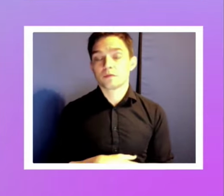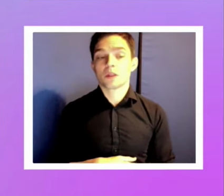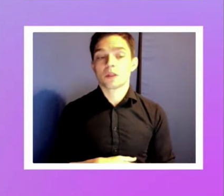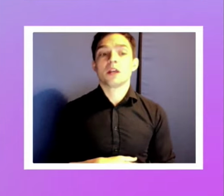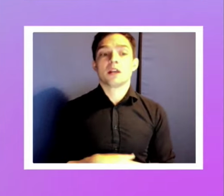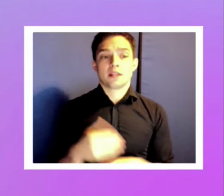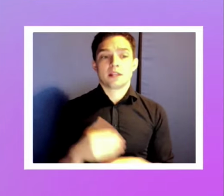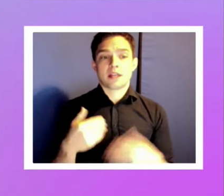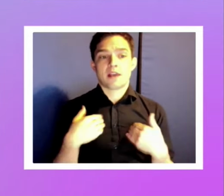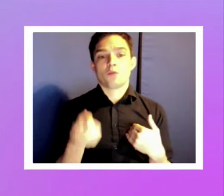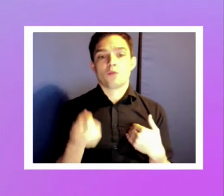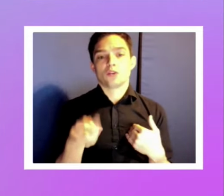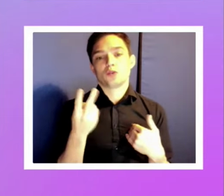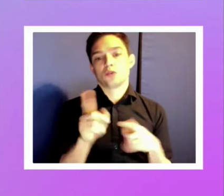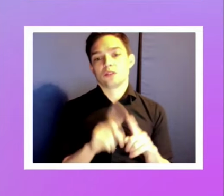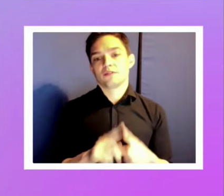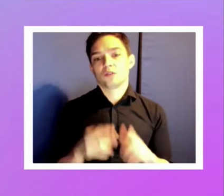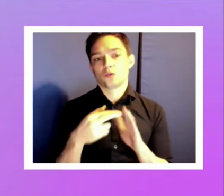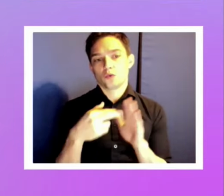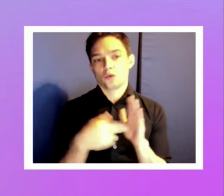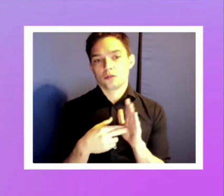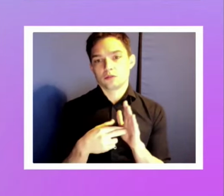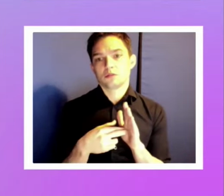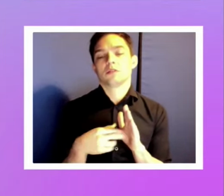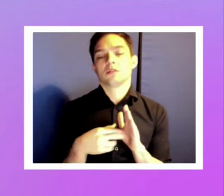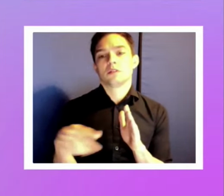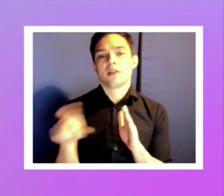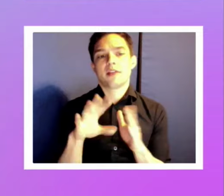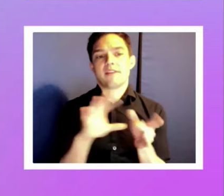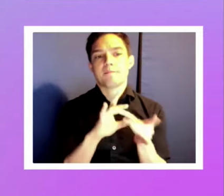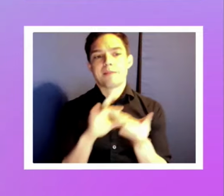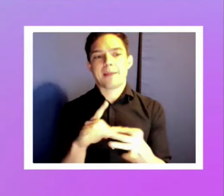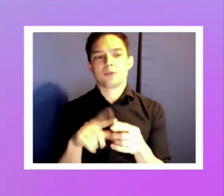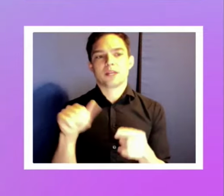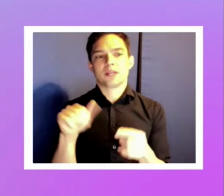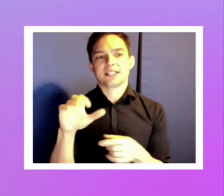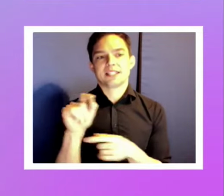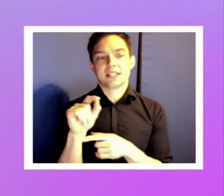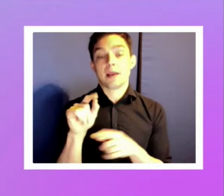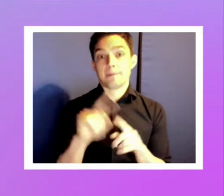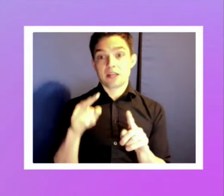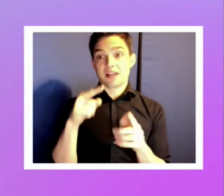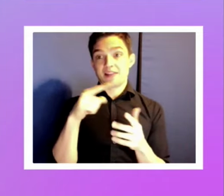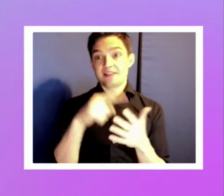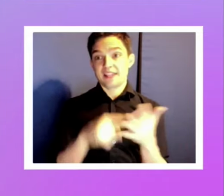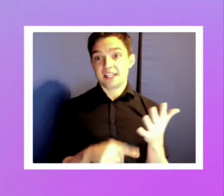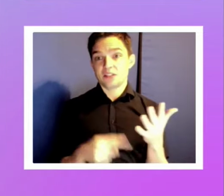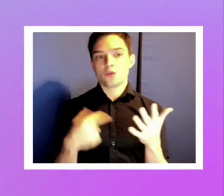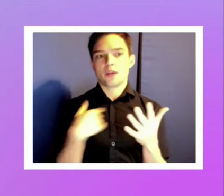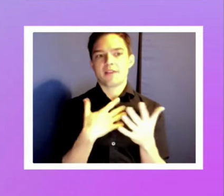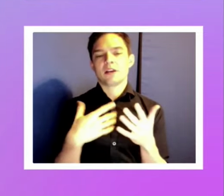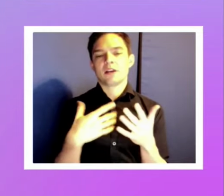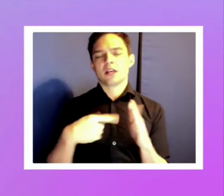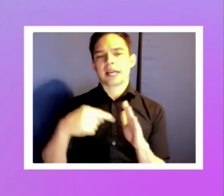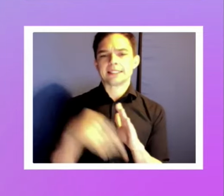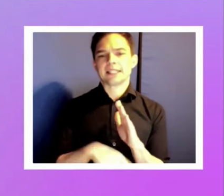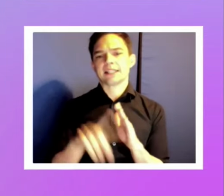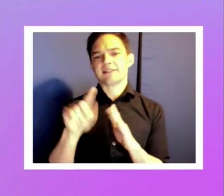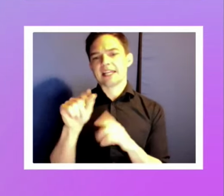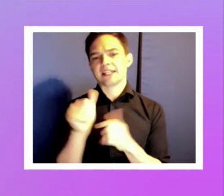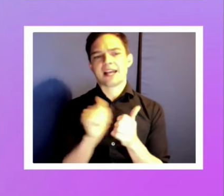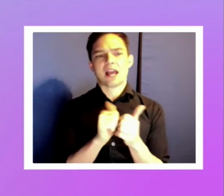1 or 2 rules that they have mapped to ACT, but these are the ones that we have extensive data on how well they